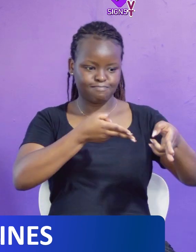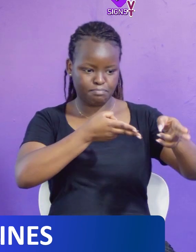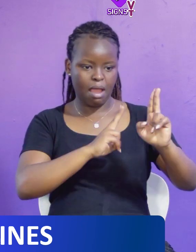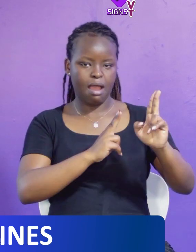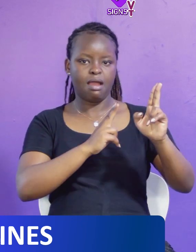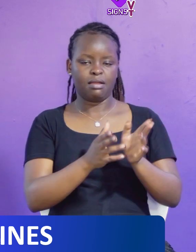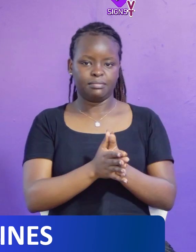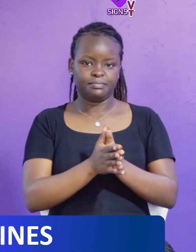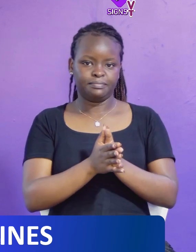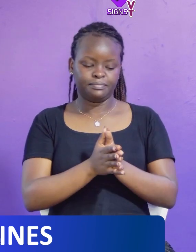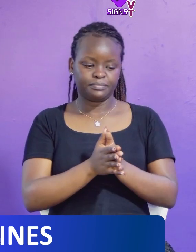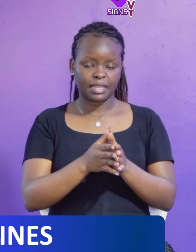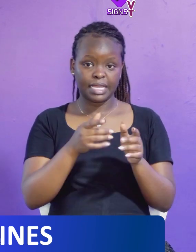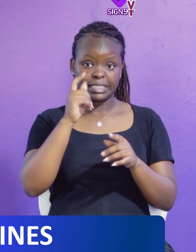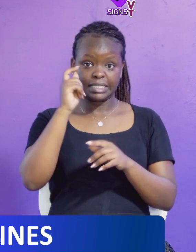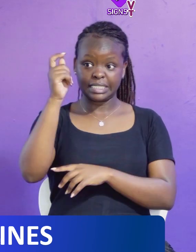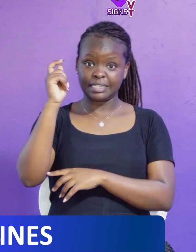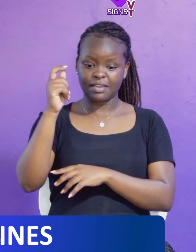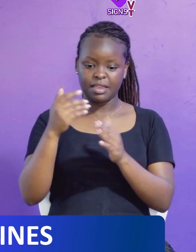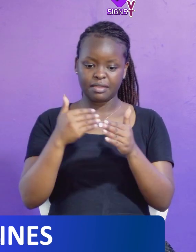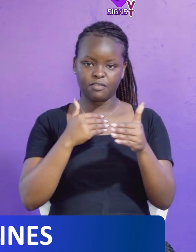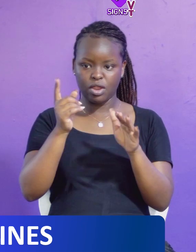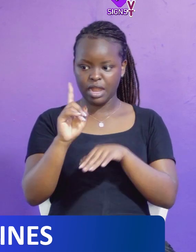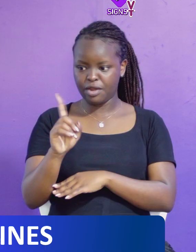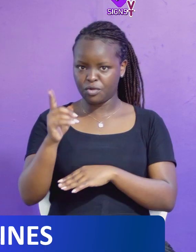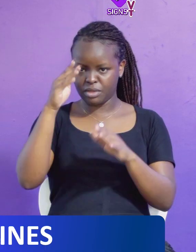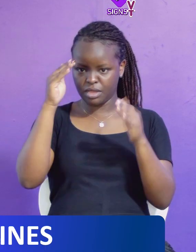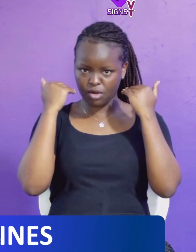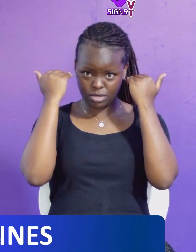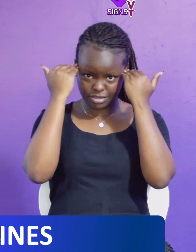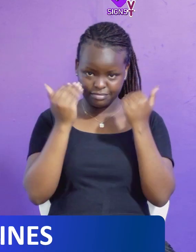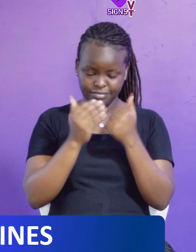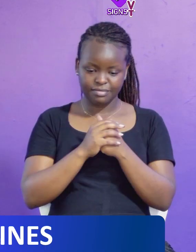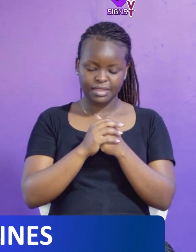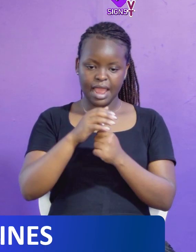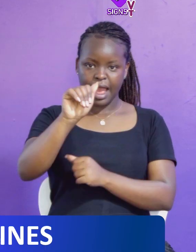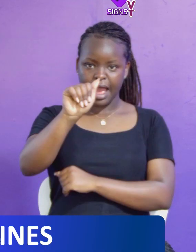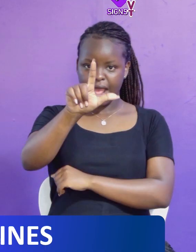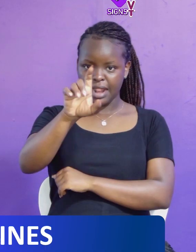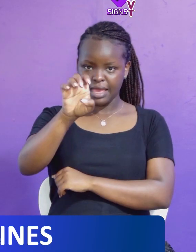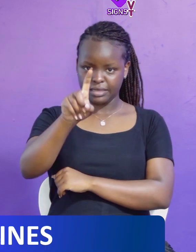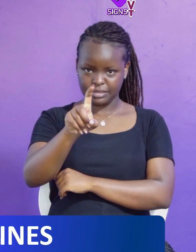round. Now, testifying before the Nairobi court, Senior Superintendent Alex